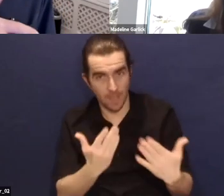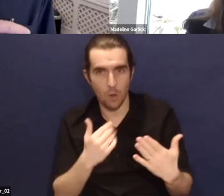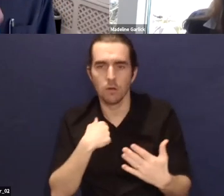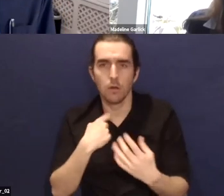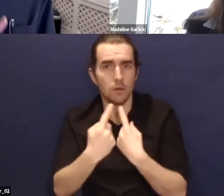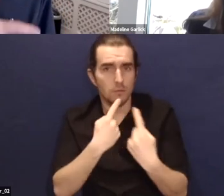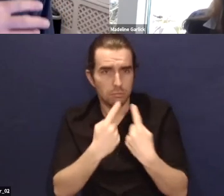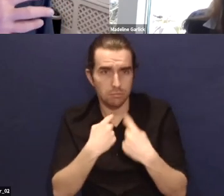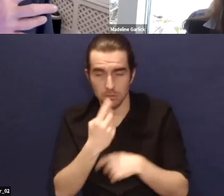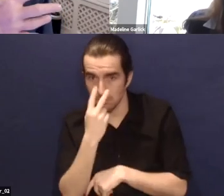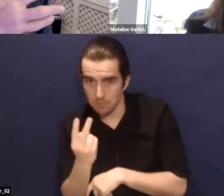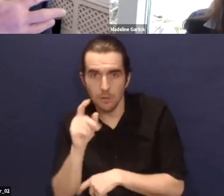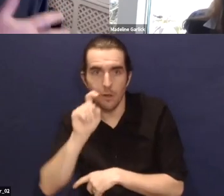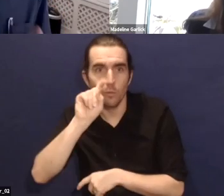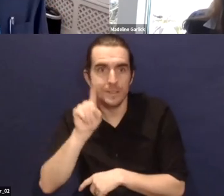it's about